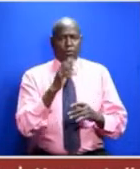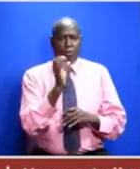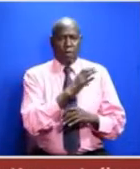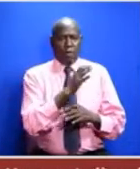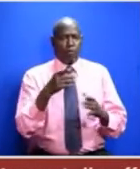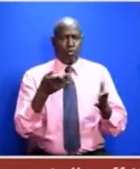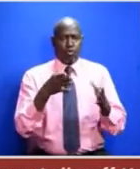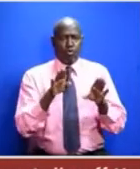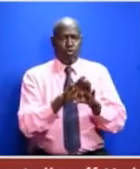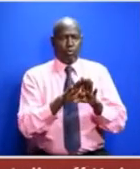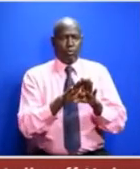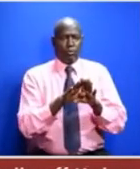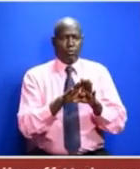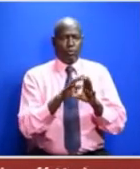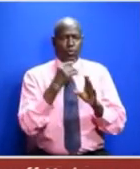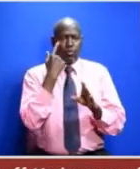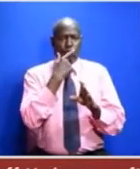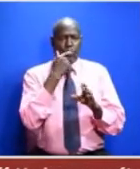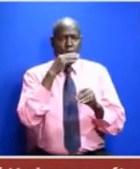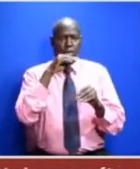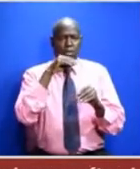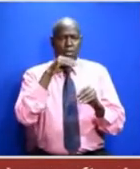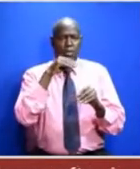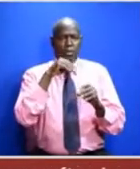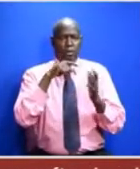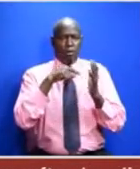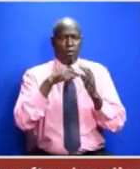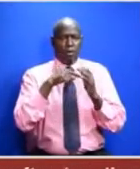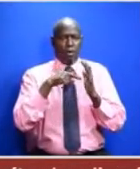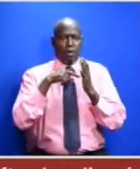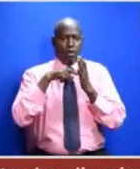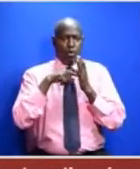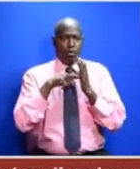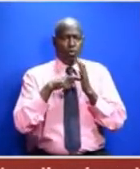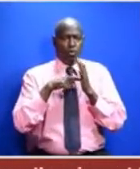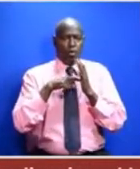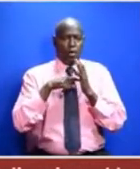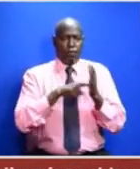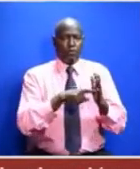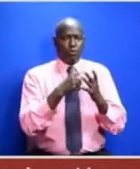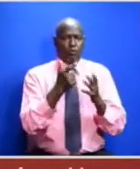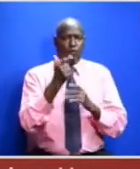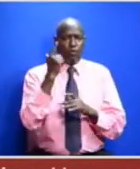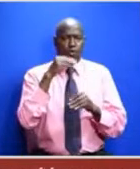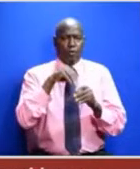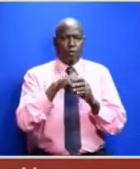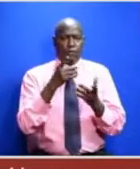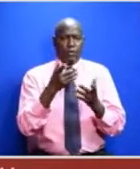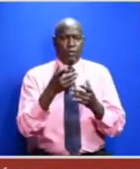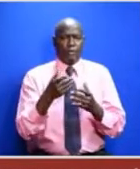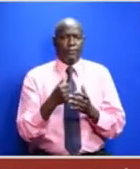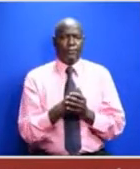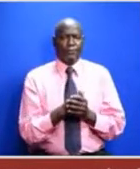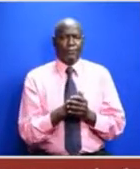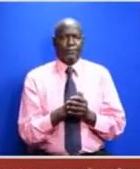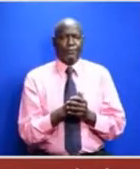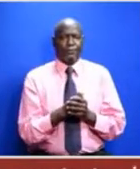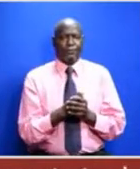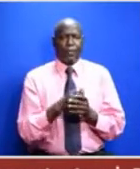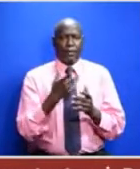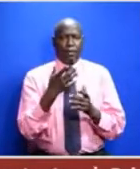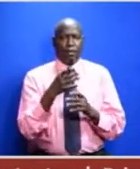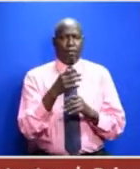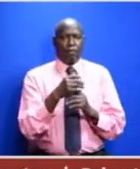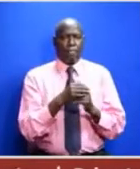close them, especially public officers who are involved in law enforcement. Kindiki has been on a tour of the counties as the government step up for the